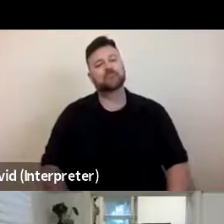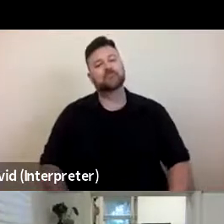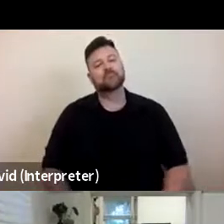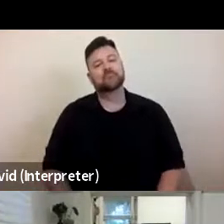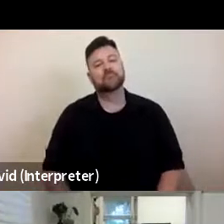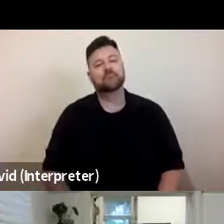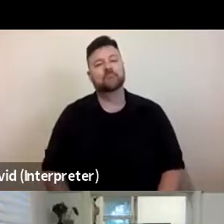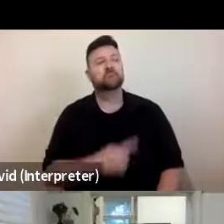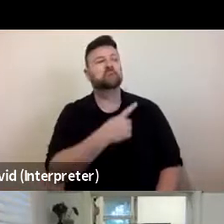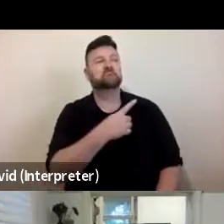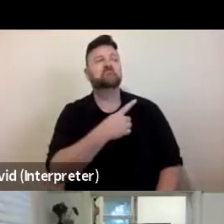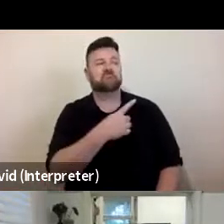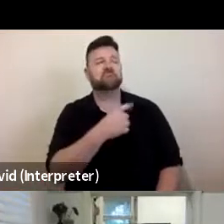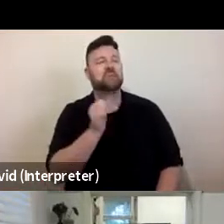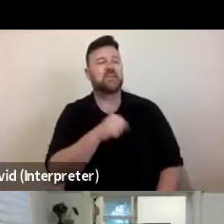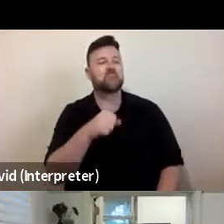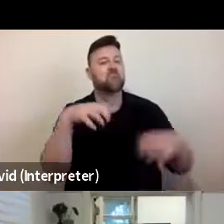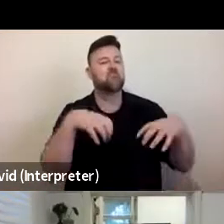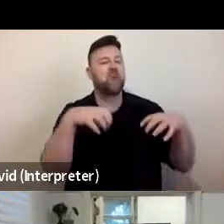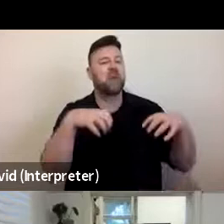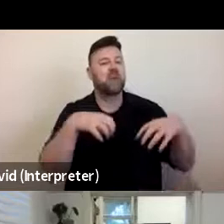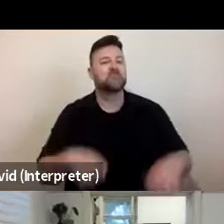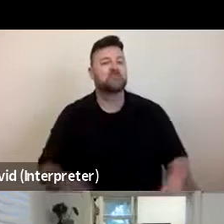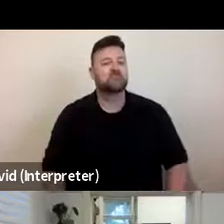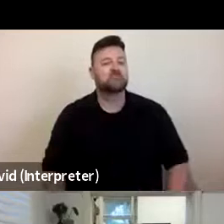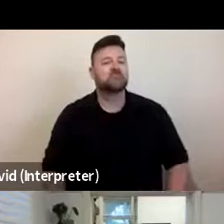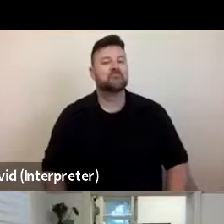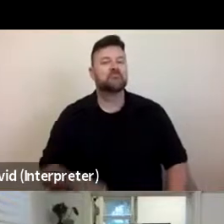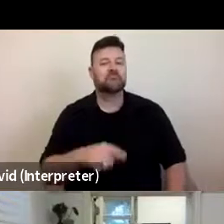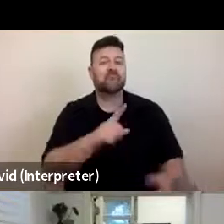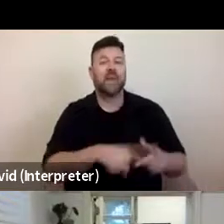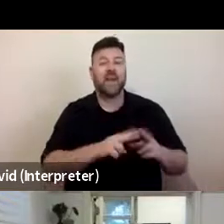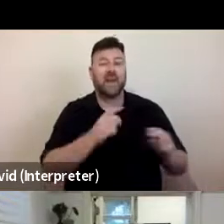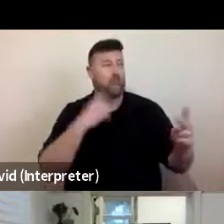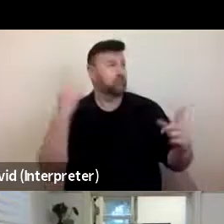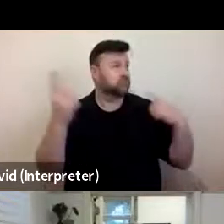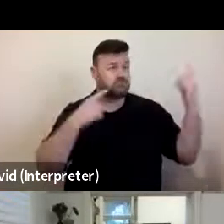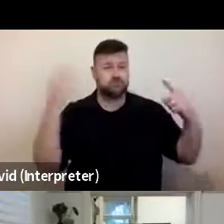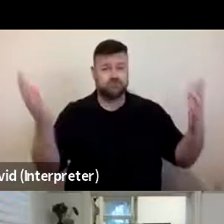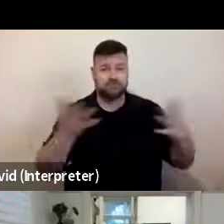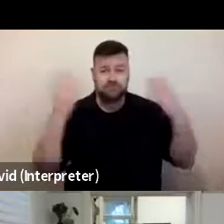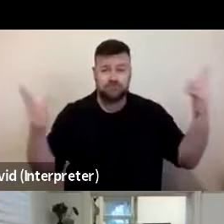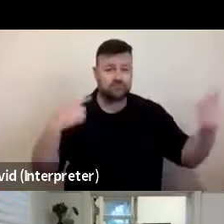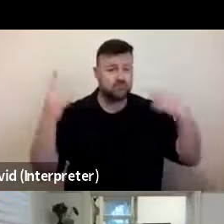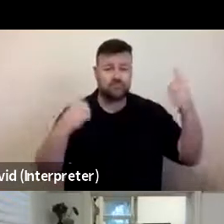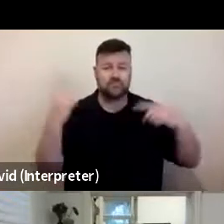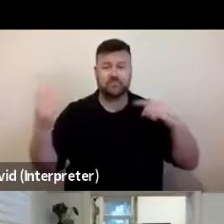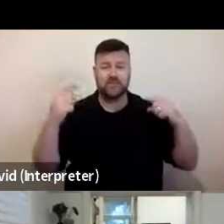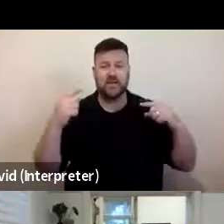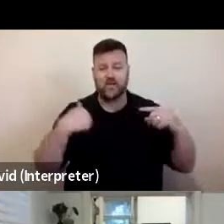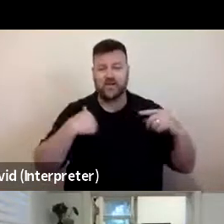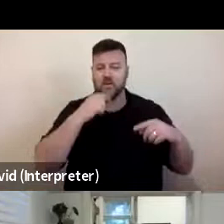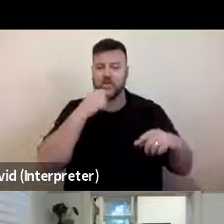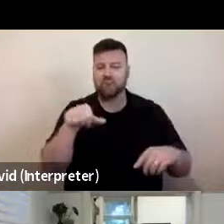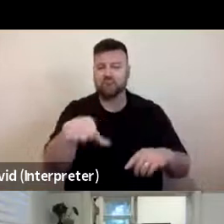Yeah, I can see the rain's about to start again. My place gets quite noisy, so I will mute myself when it starts to rain and hopefully remember to